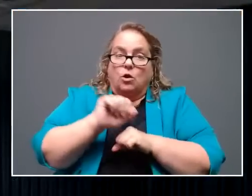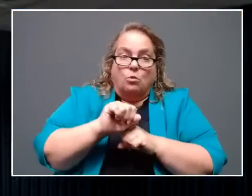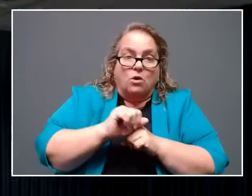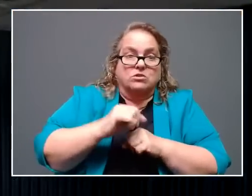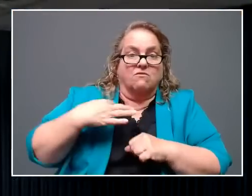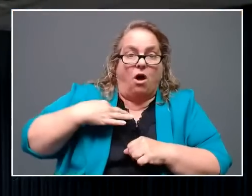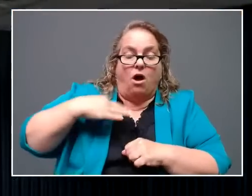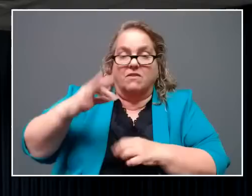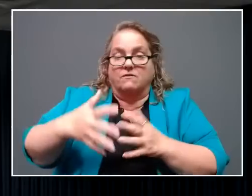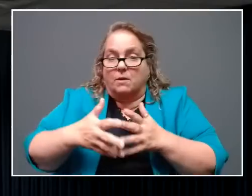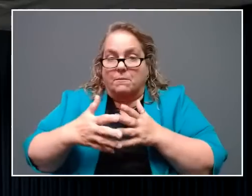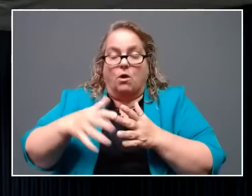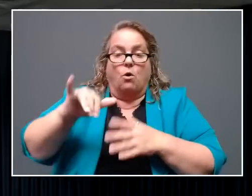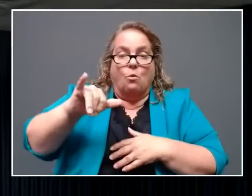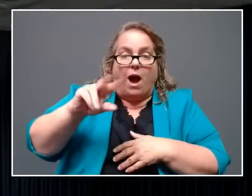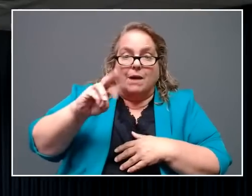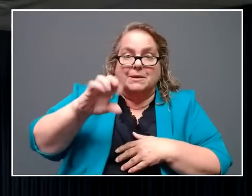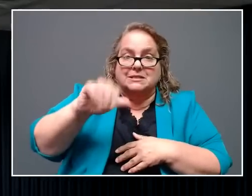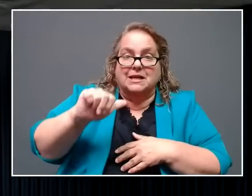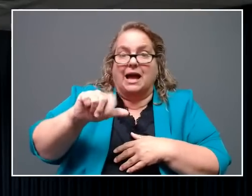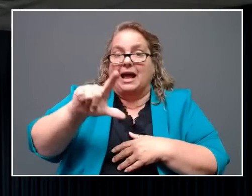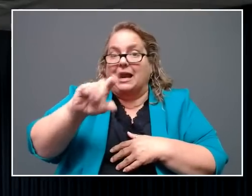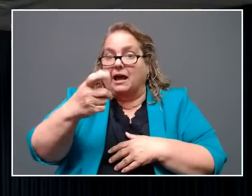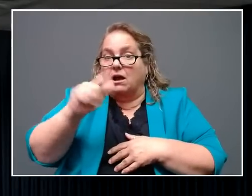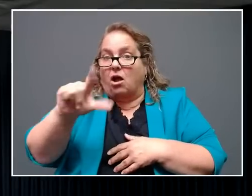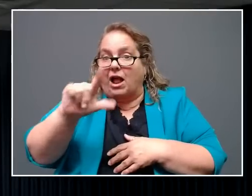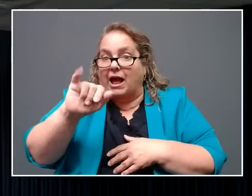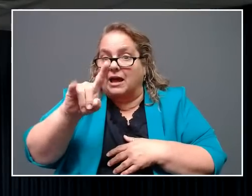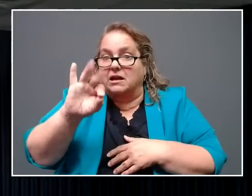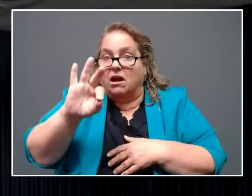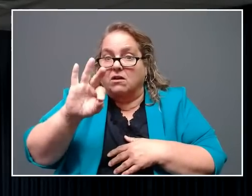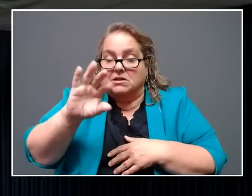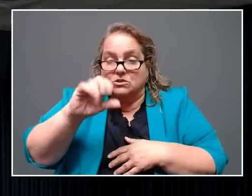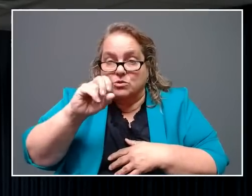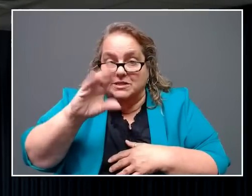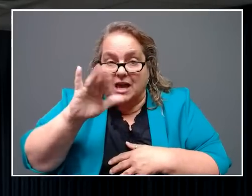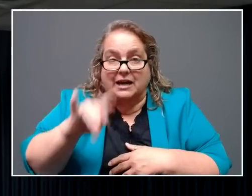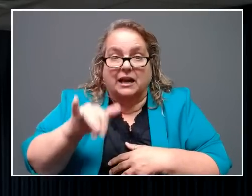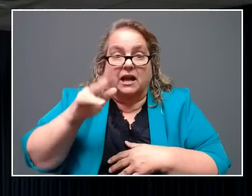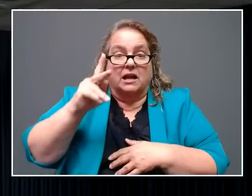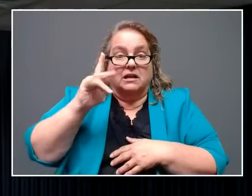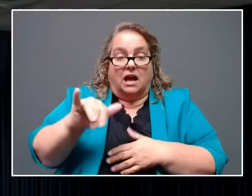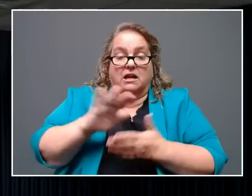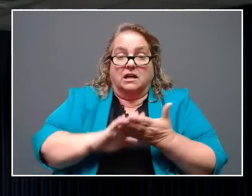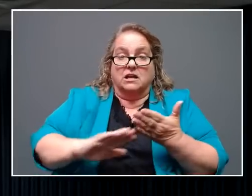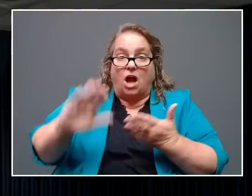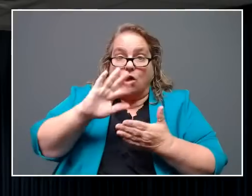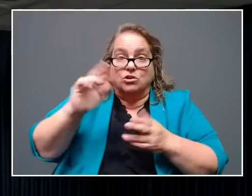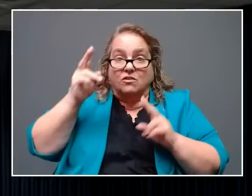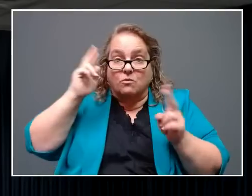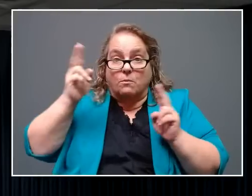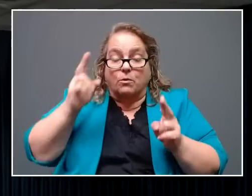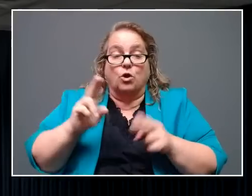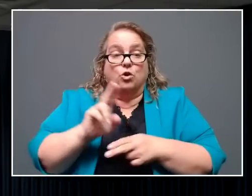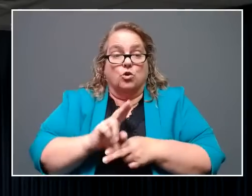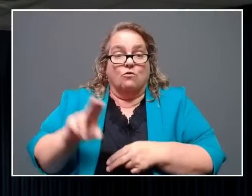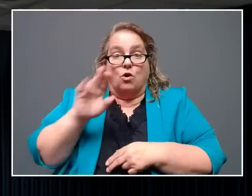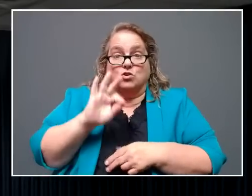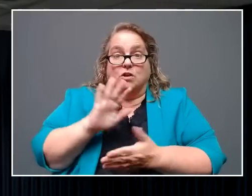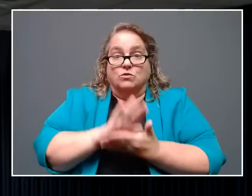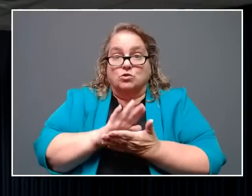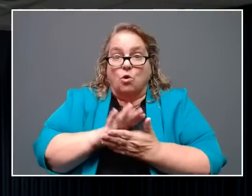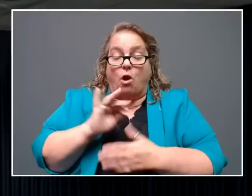the YMCA, the Legal Aid Society, the Kentucky College of Barbering, and the University of Louisville School of Dentistry, among many